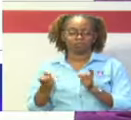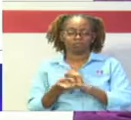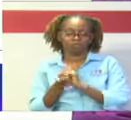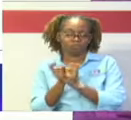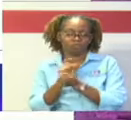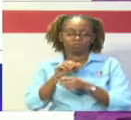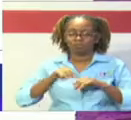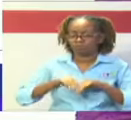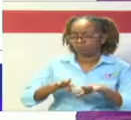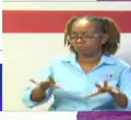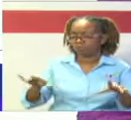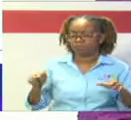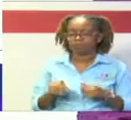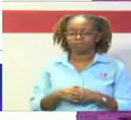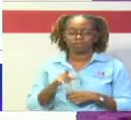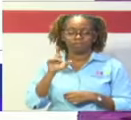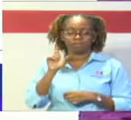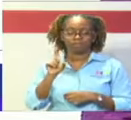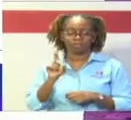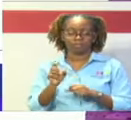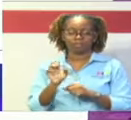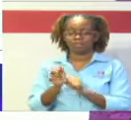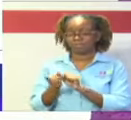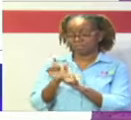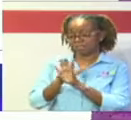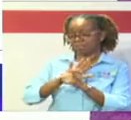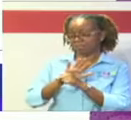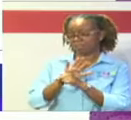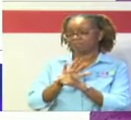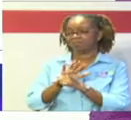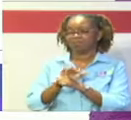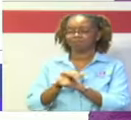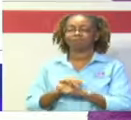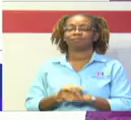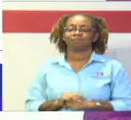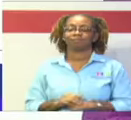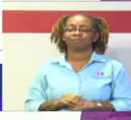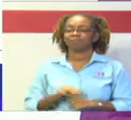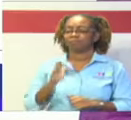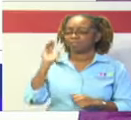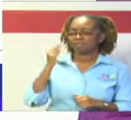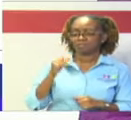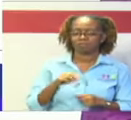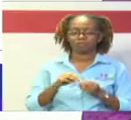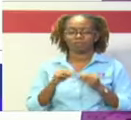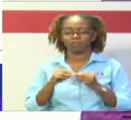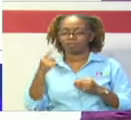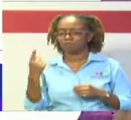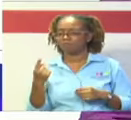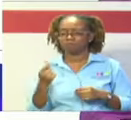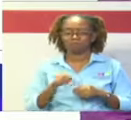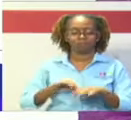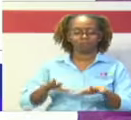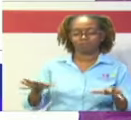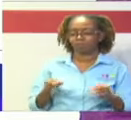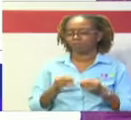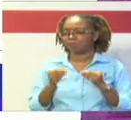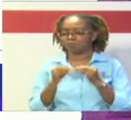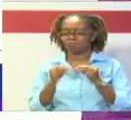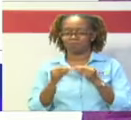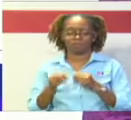The Delta variant, to date, is the one that appears to spread most quickly from person to person, so it's often referred to as the